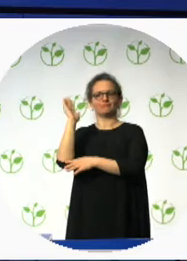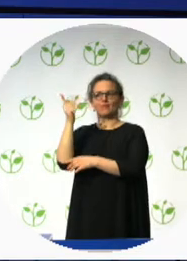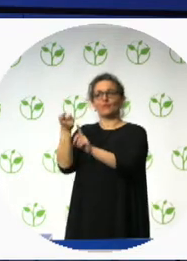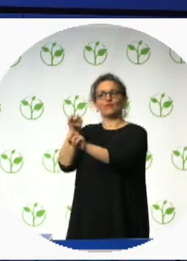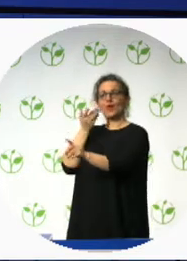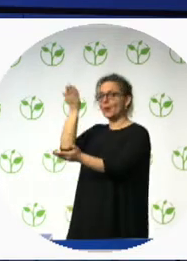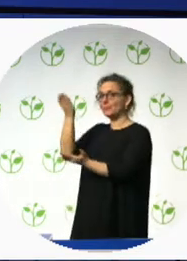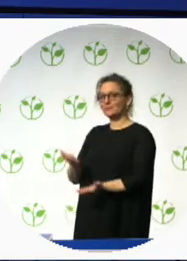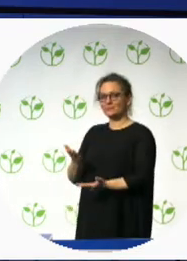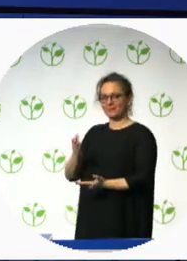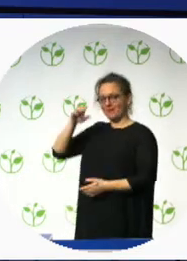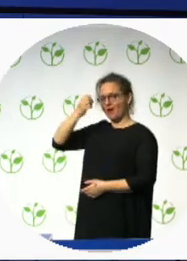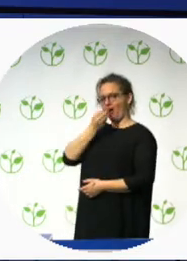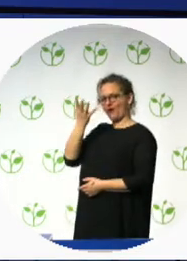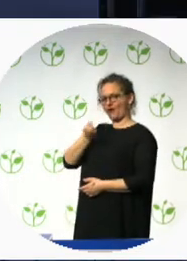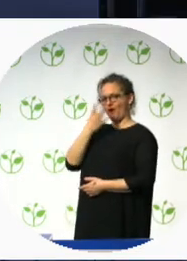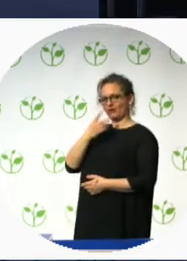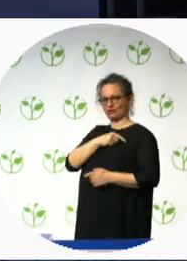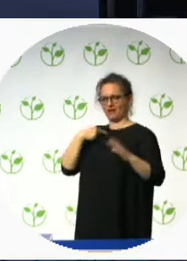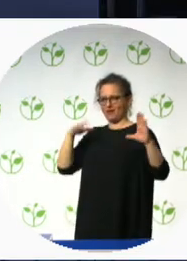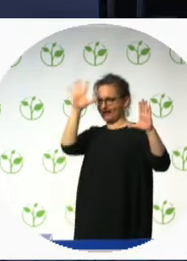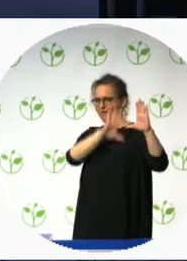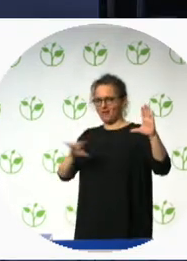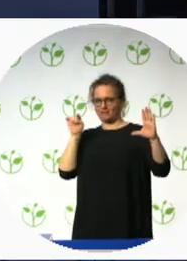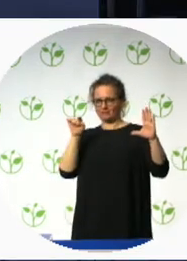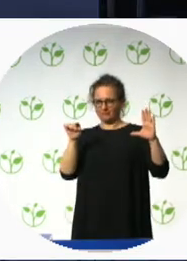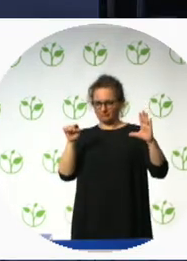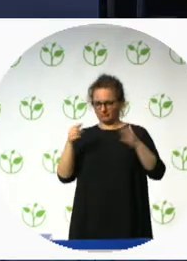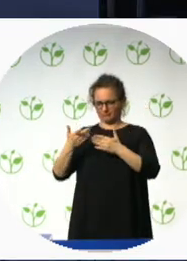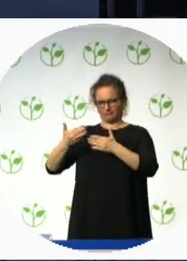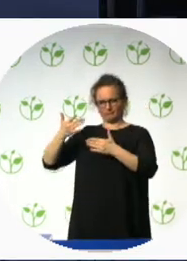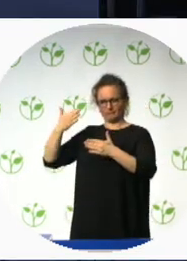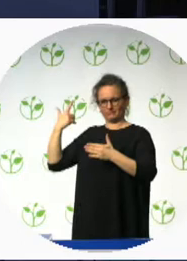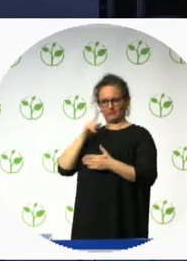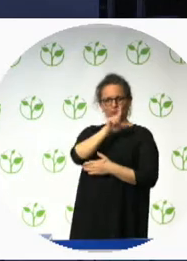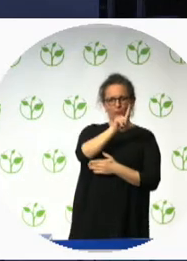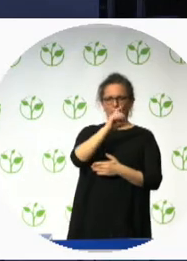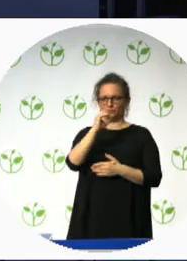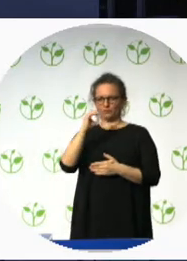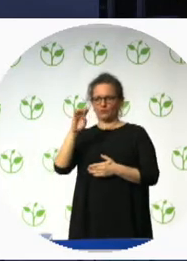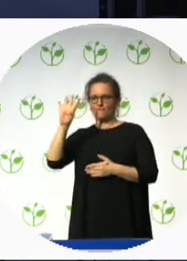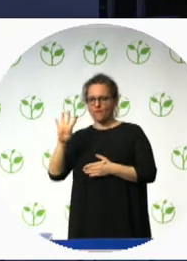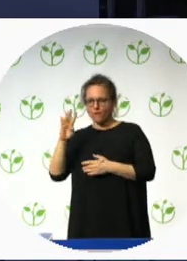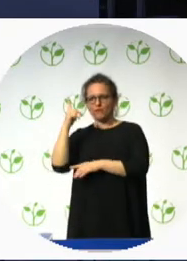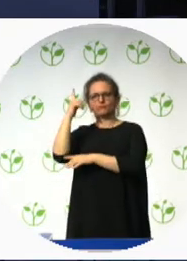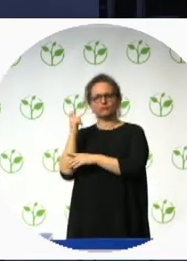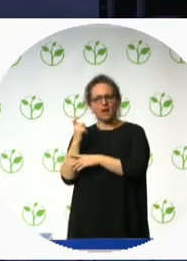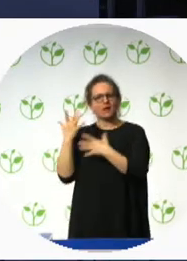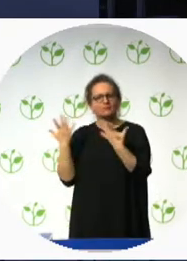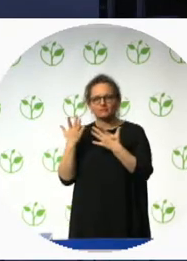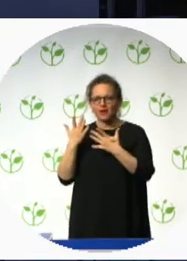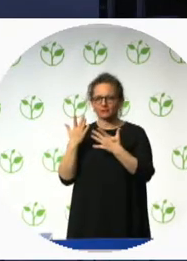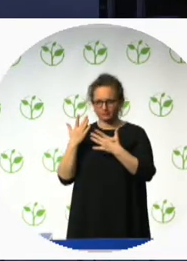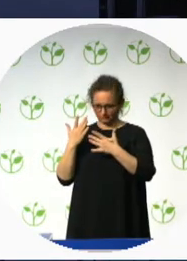2004, majoring in systems engineering and engineering management. After graduation, he joined the